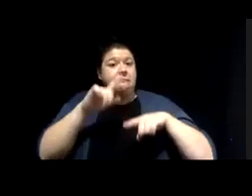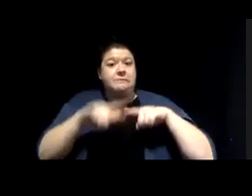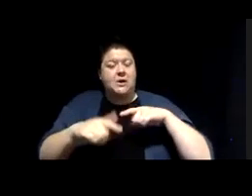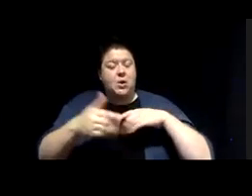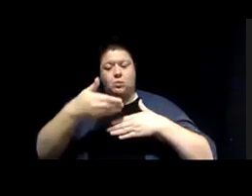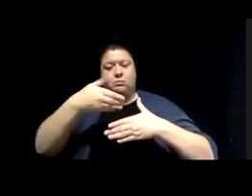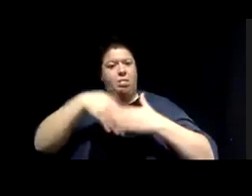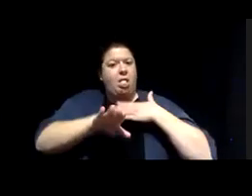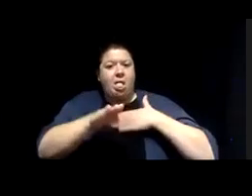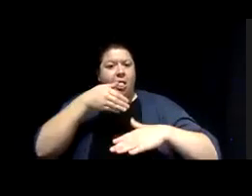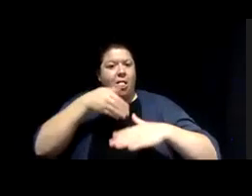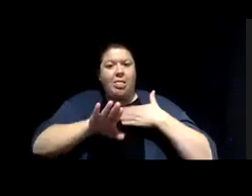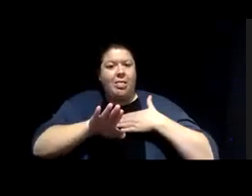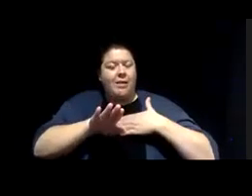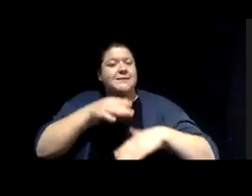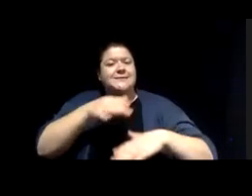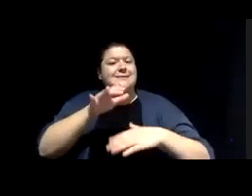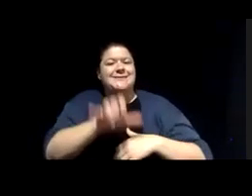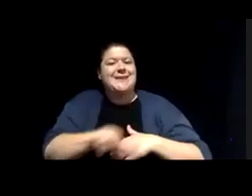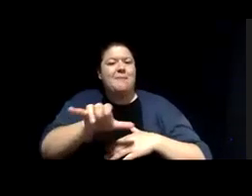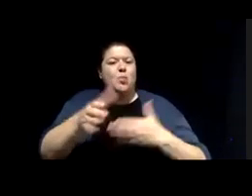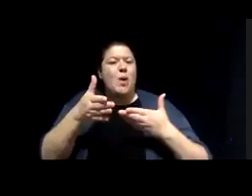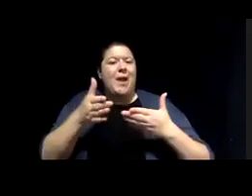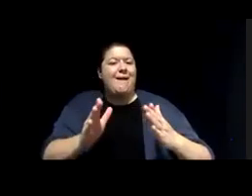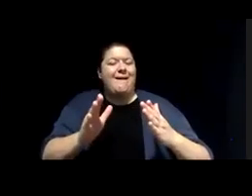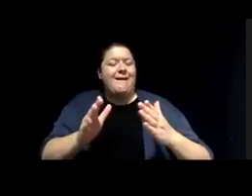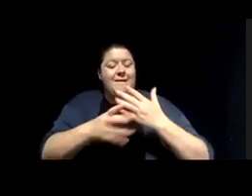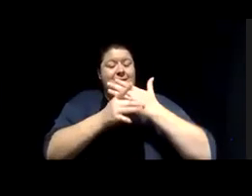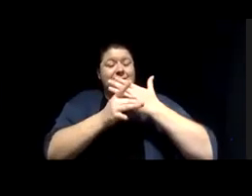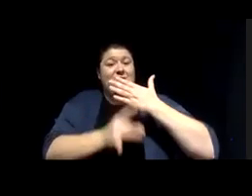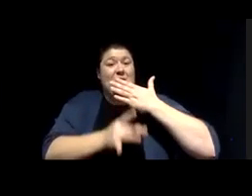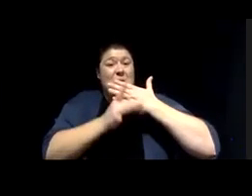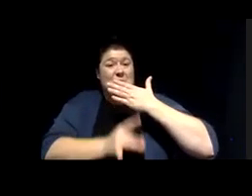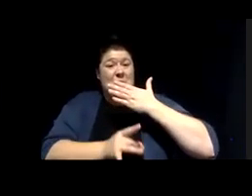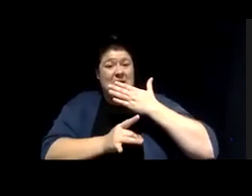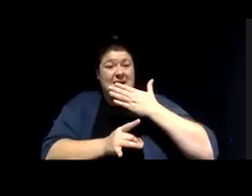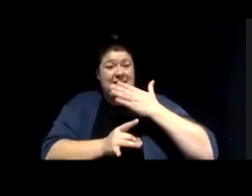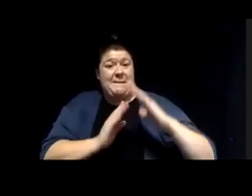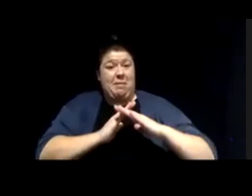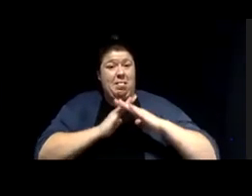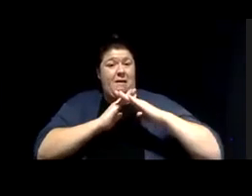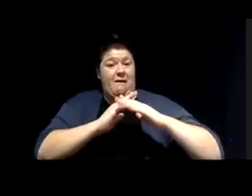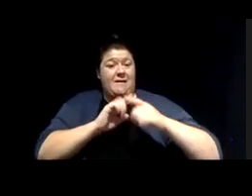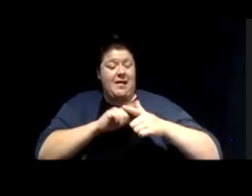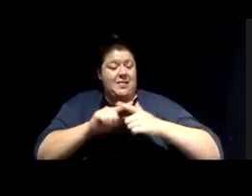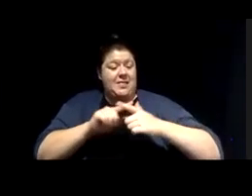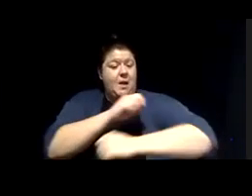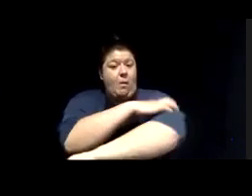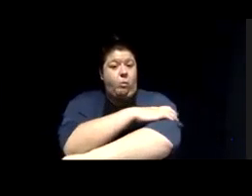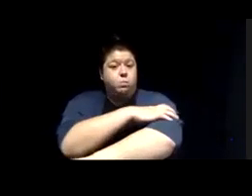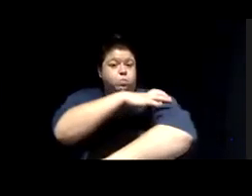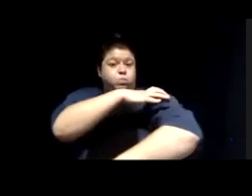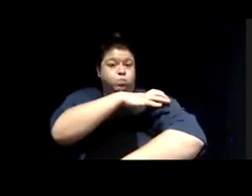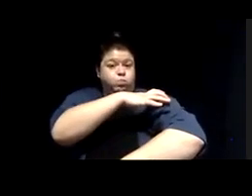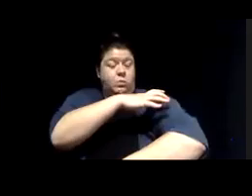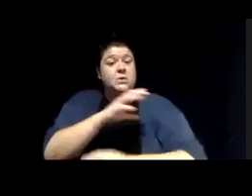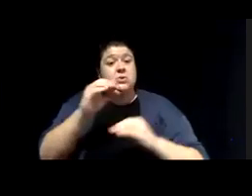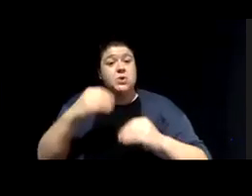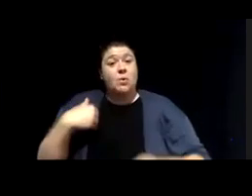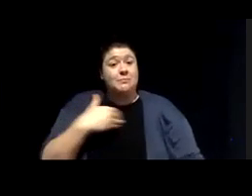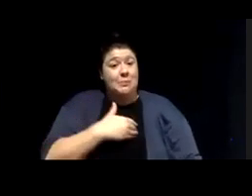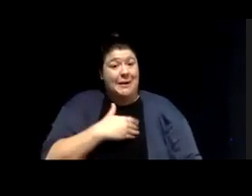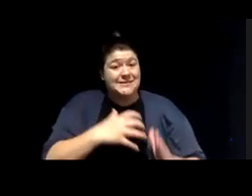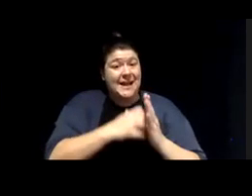way it normally does. And so it builds up fluid, and then you get swelling in the arm. And so people who have breast cancer